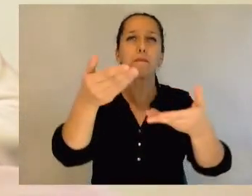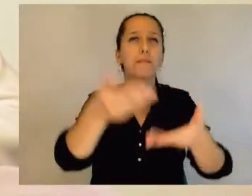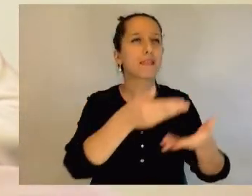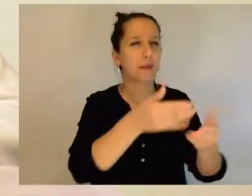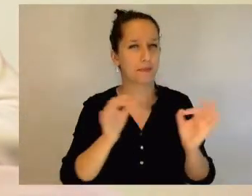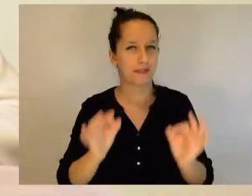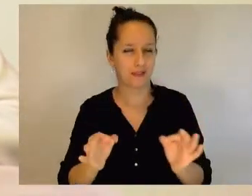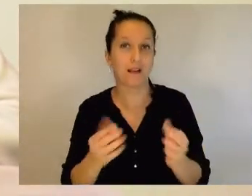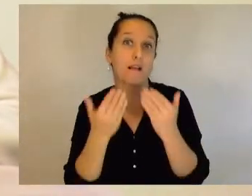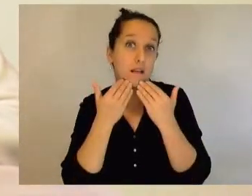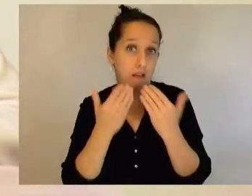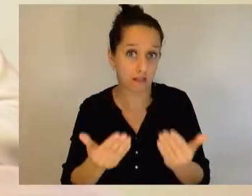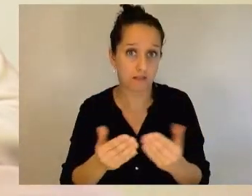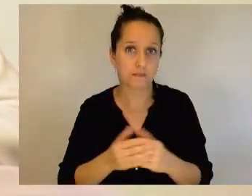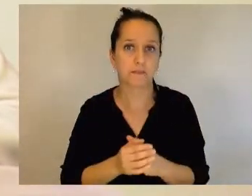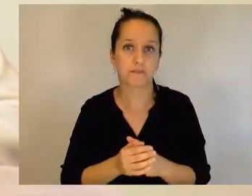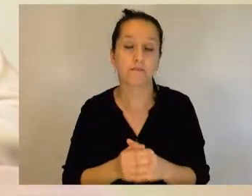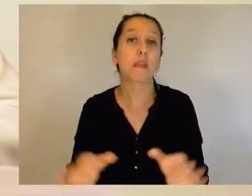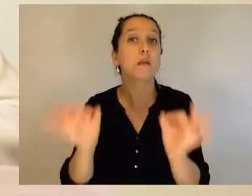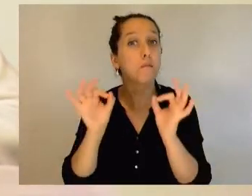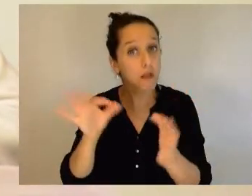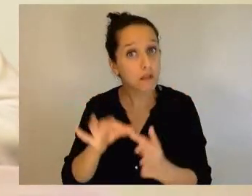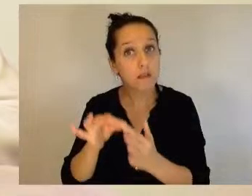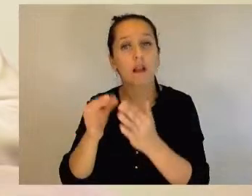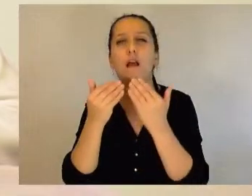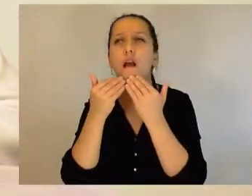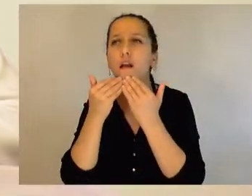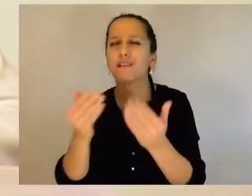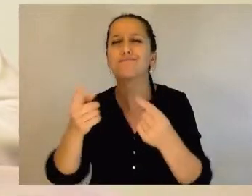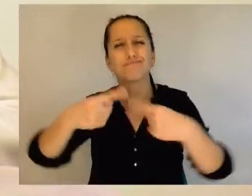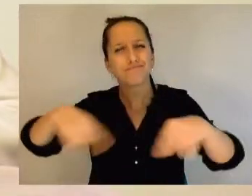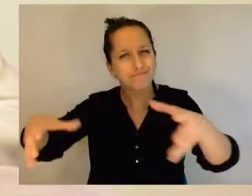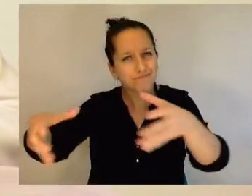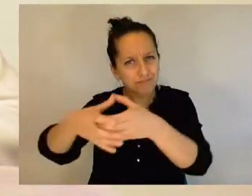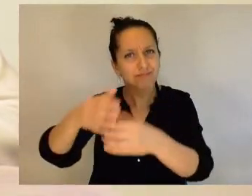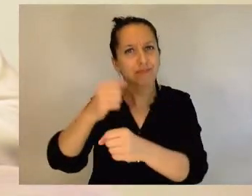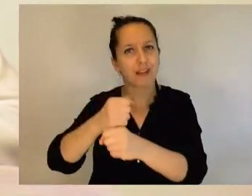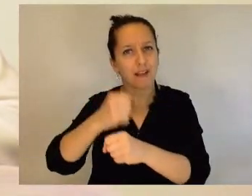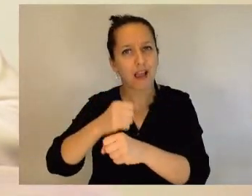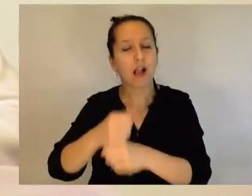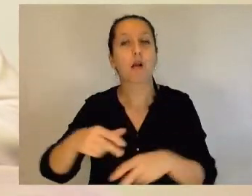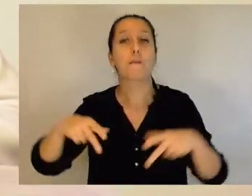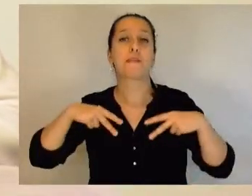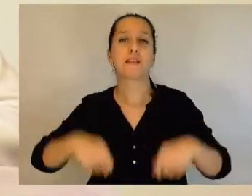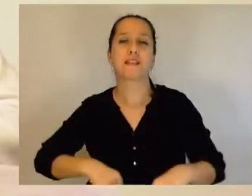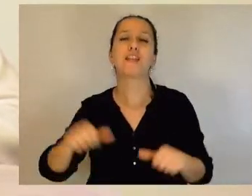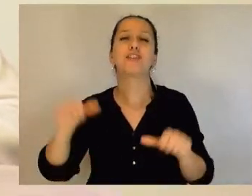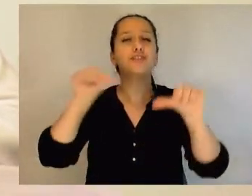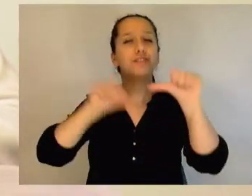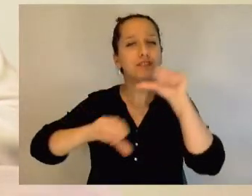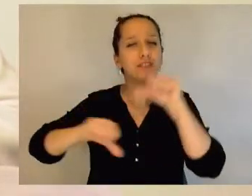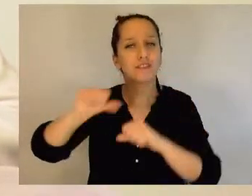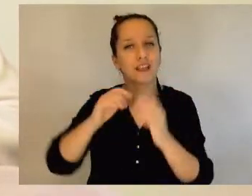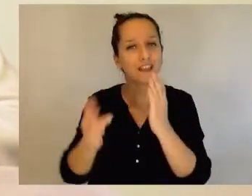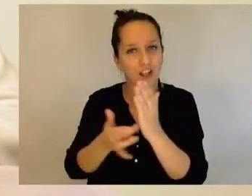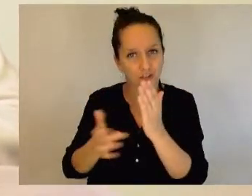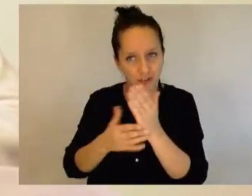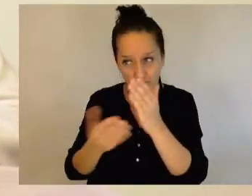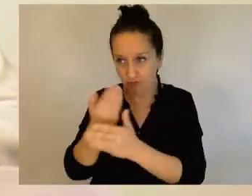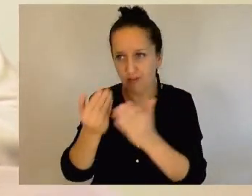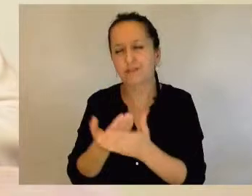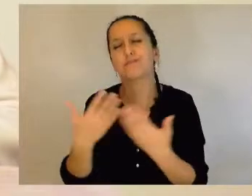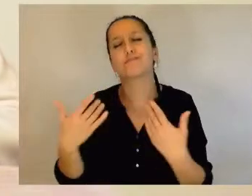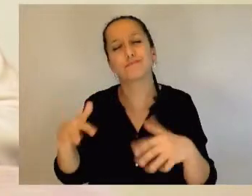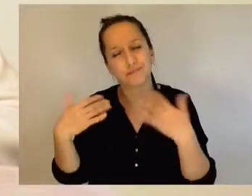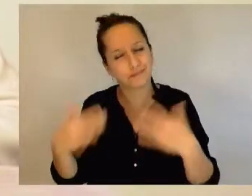also like to take this opportunity to express gratitude to all the team of the